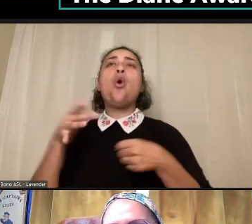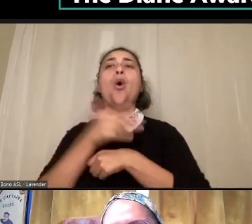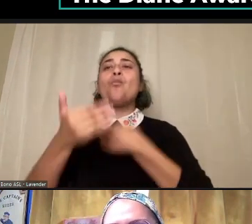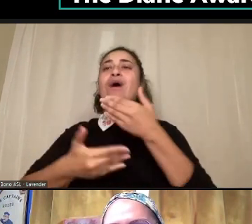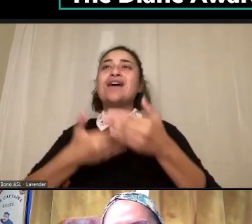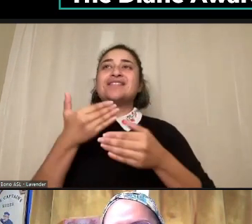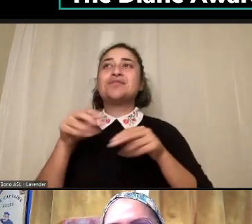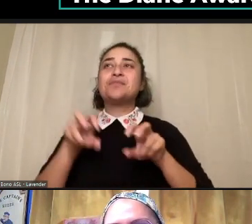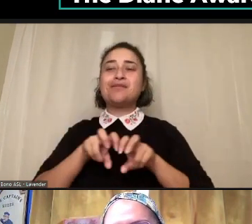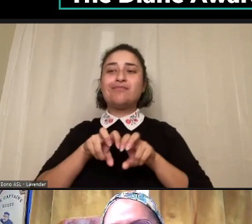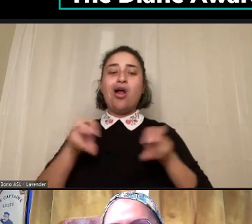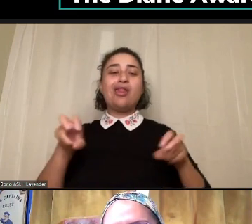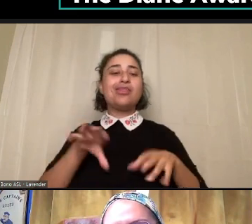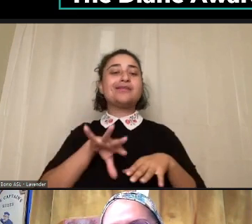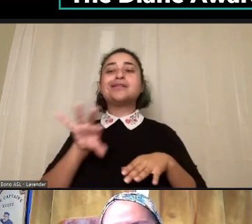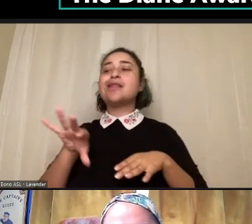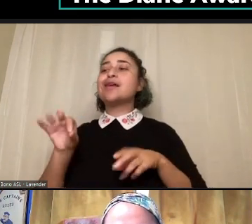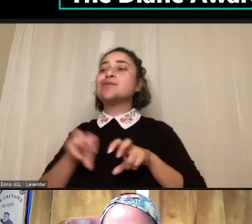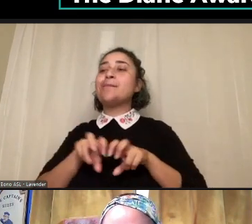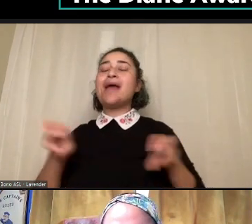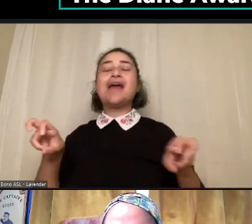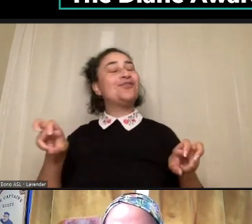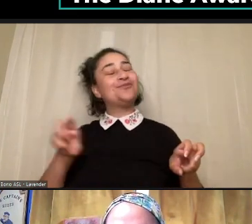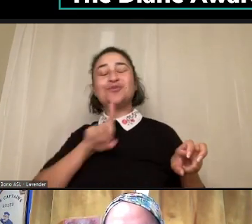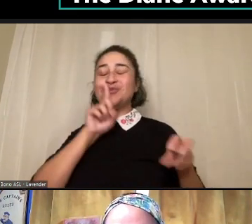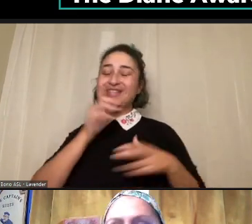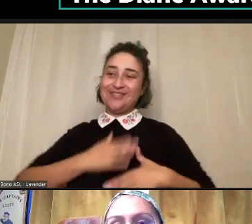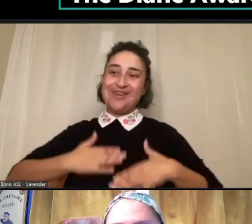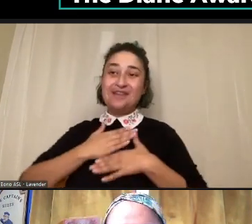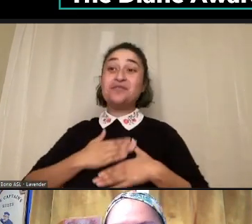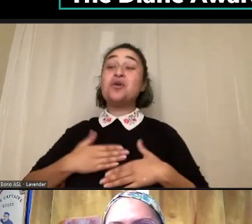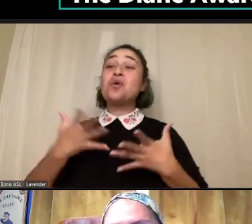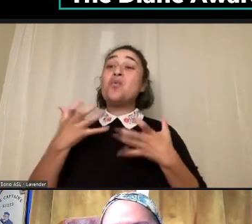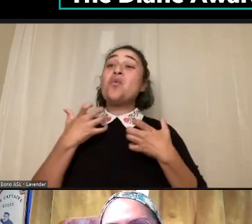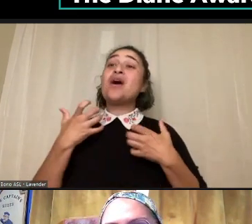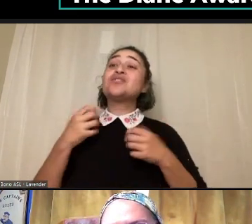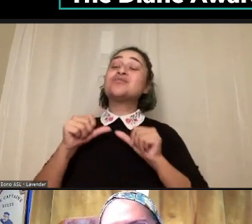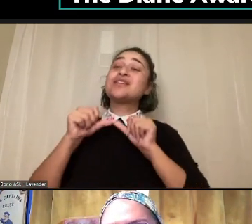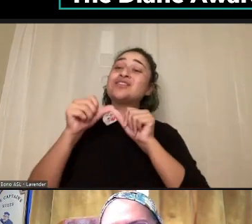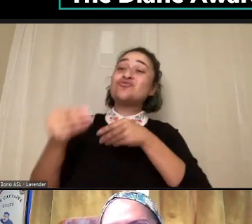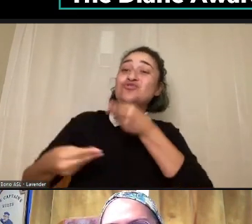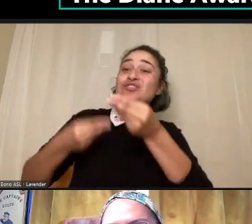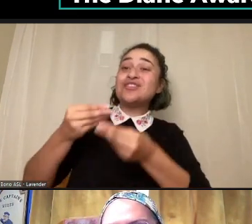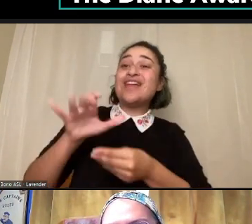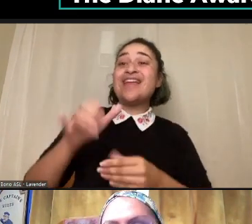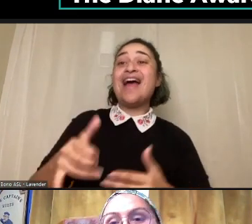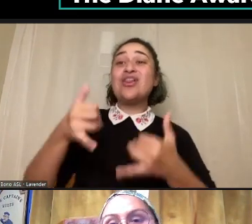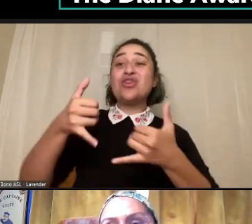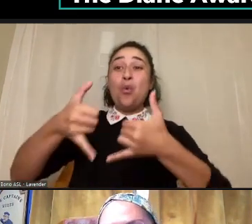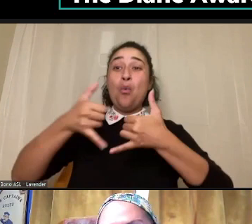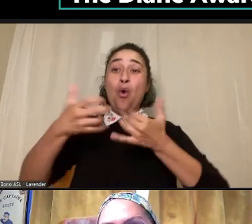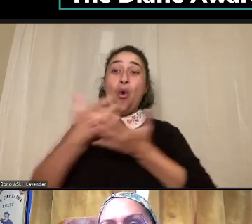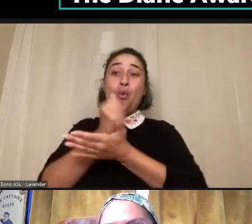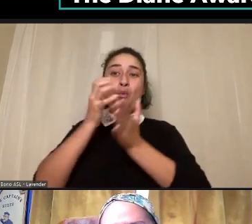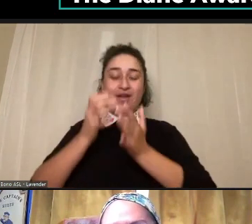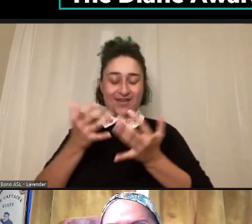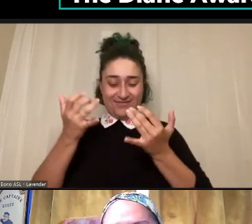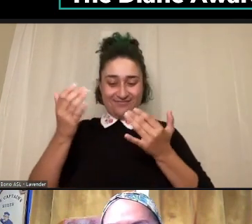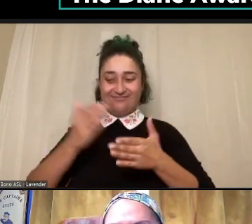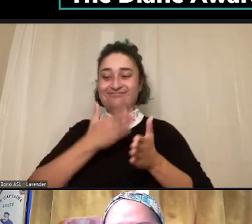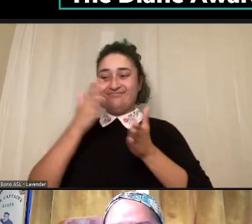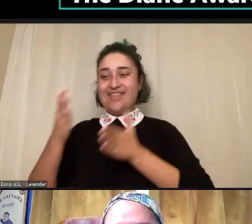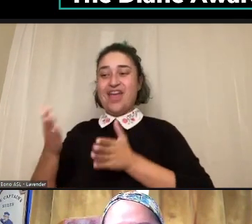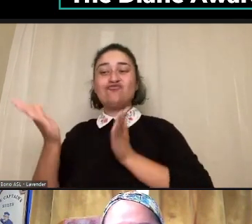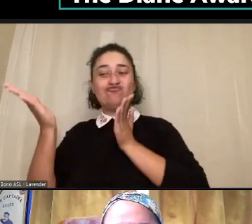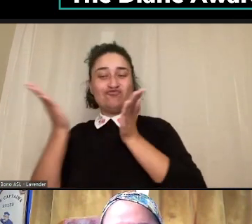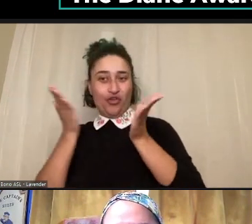been so joyful. And we'd like to continue the tradition where the awardee then serves on the committee the following year.